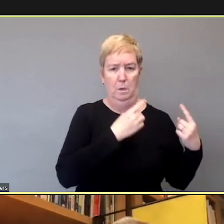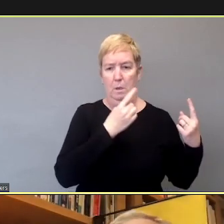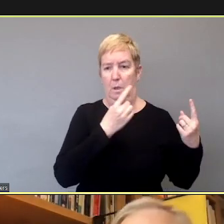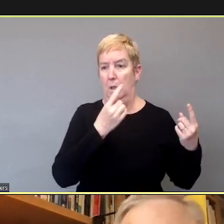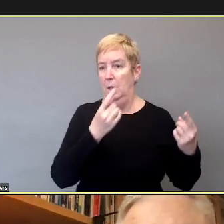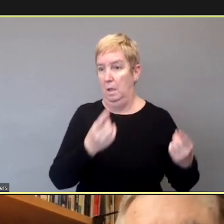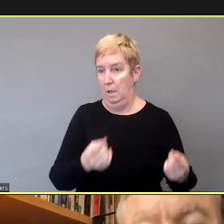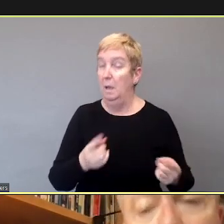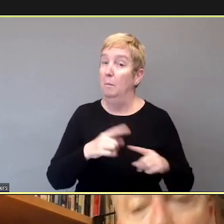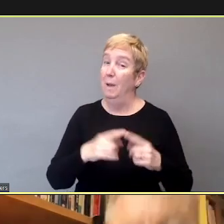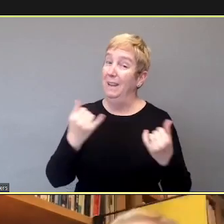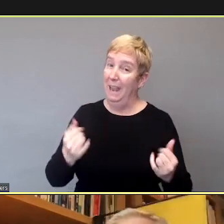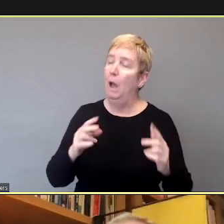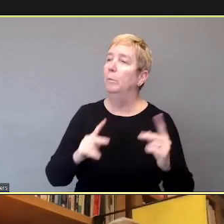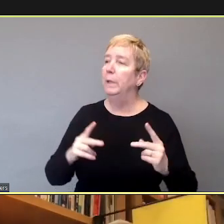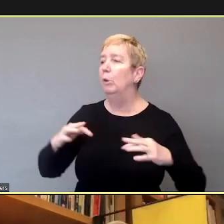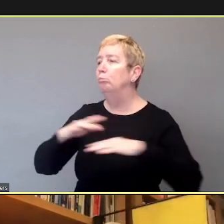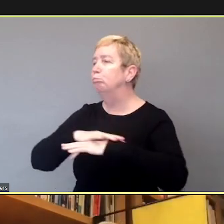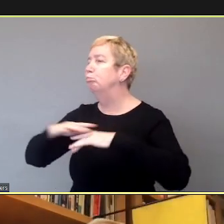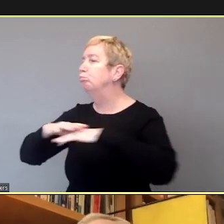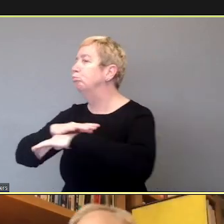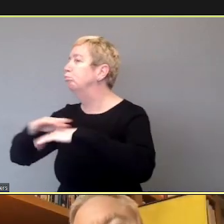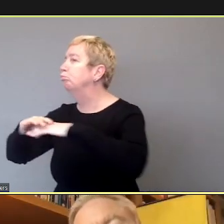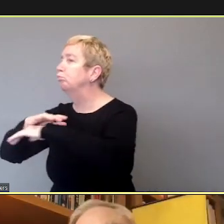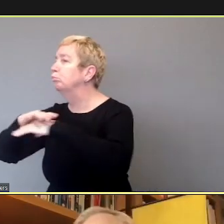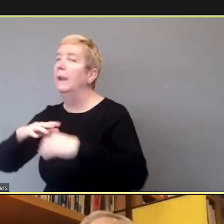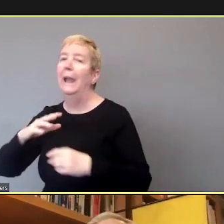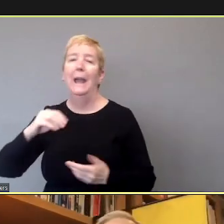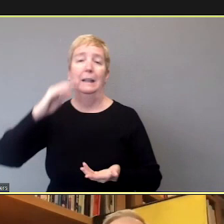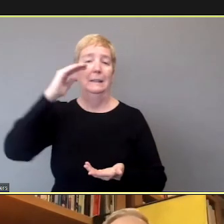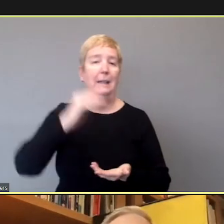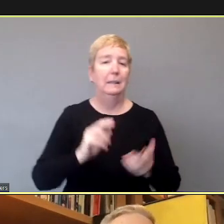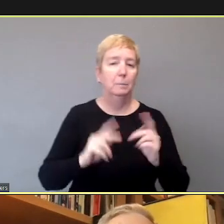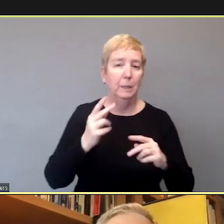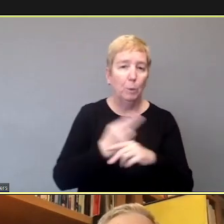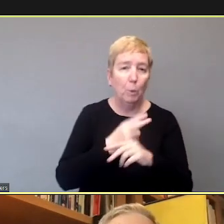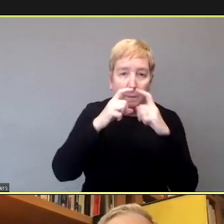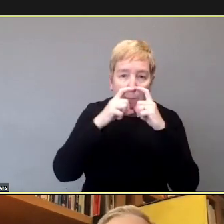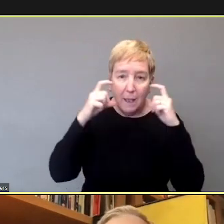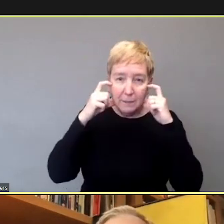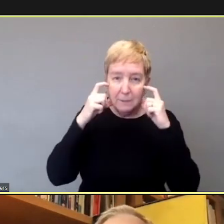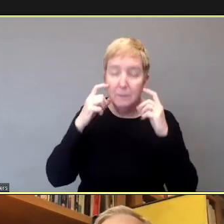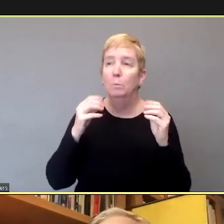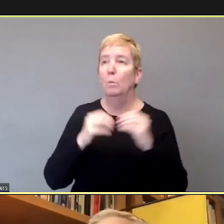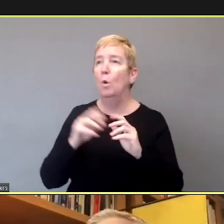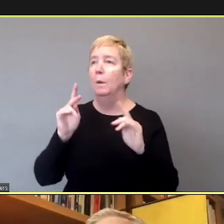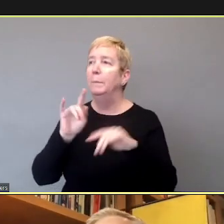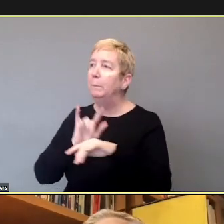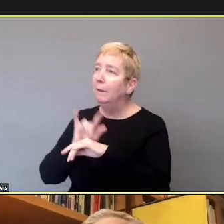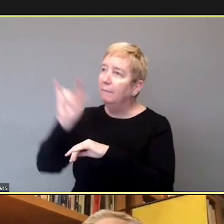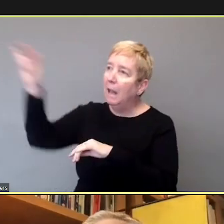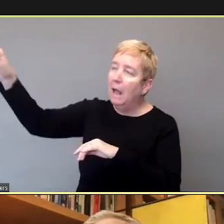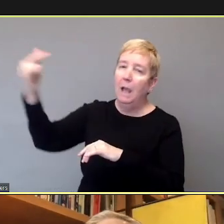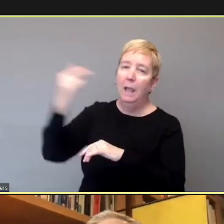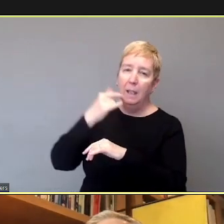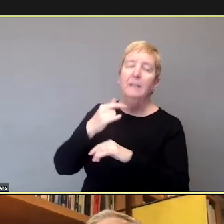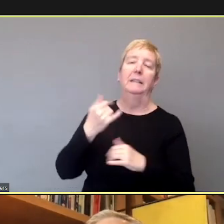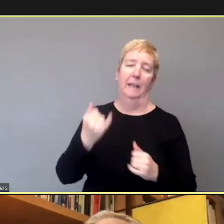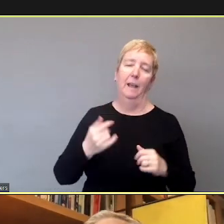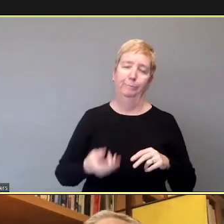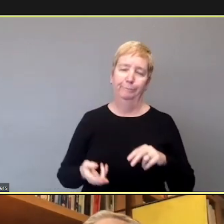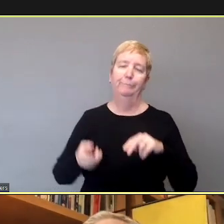about more, less people are wearing masks, more people are doing air travel, we're seeing a parallel uptick